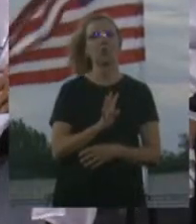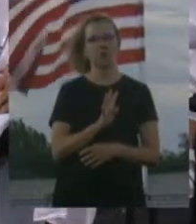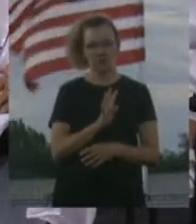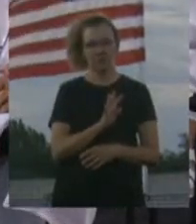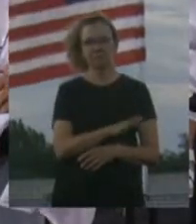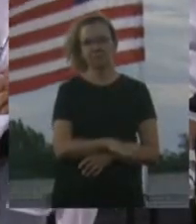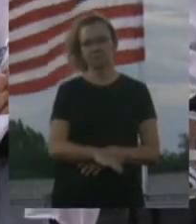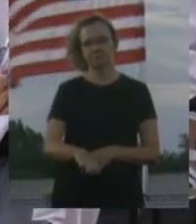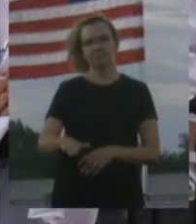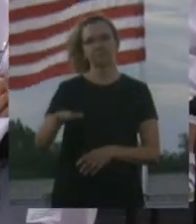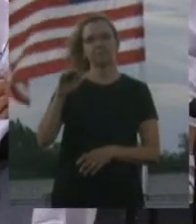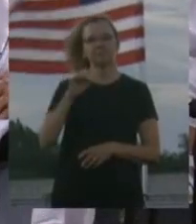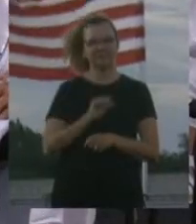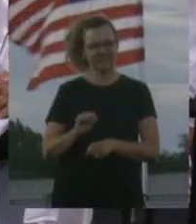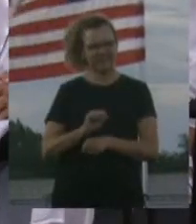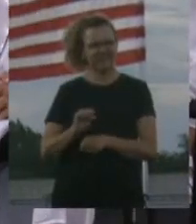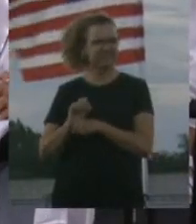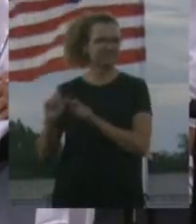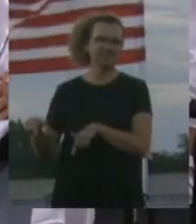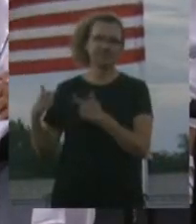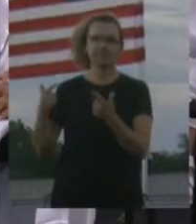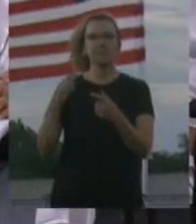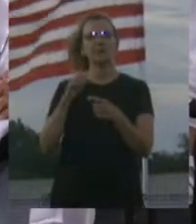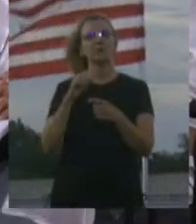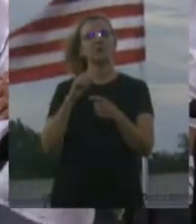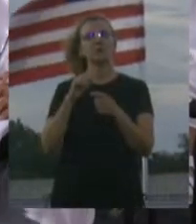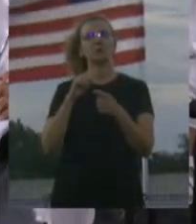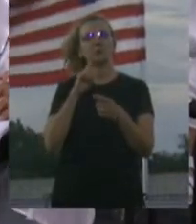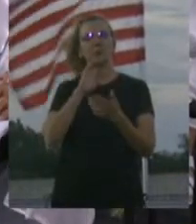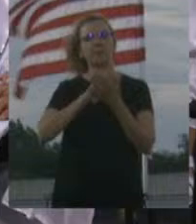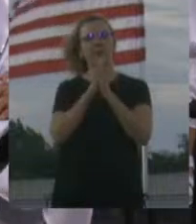He has worked diligently to earn the distinction